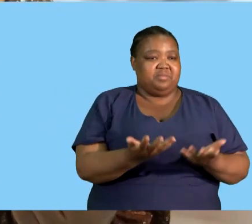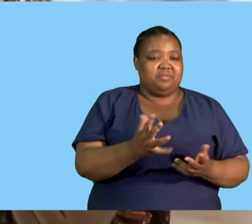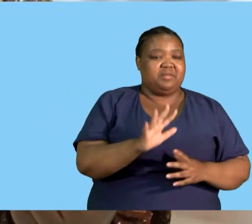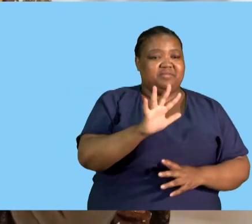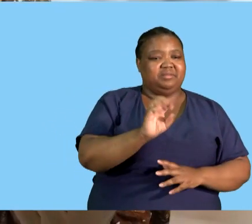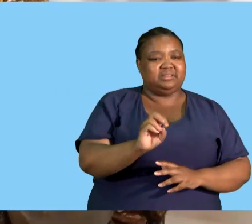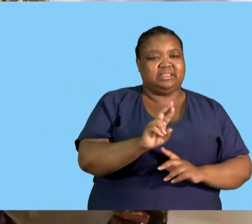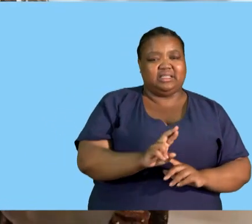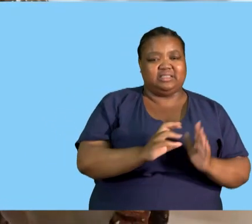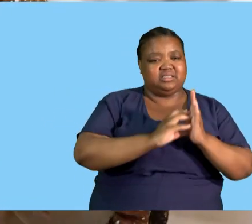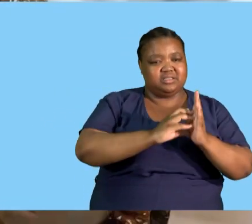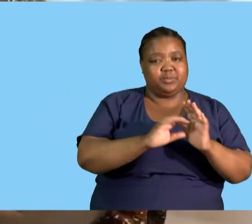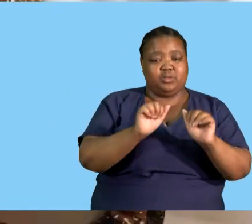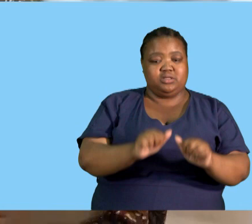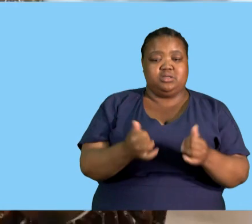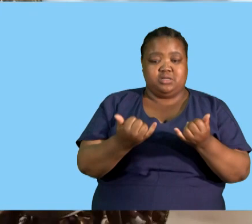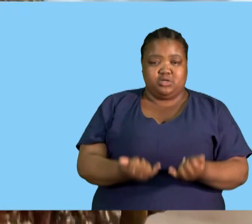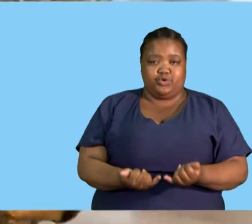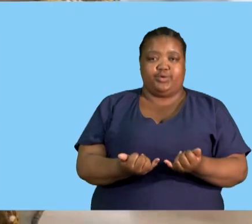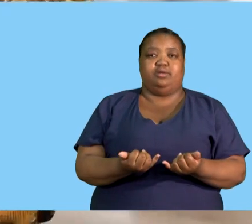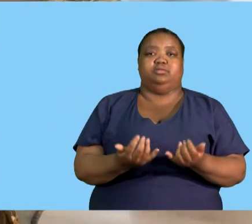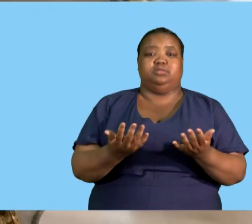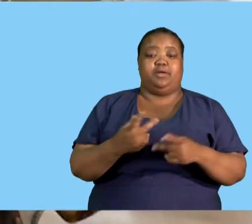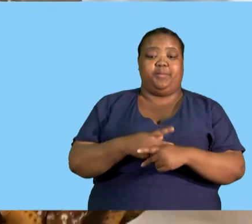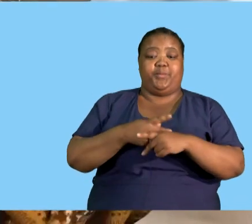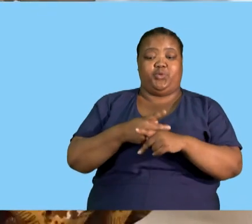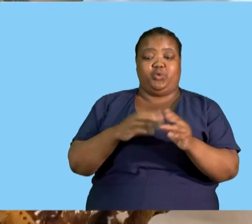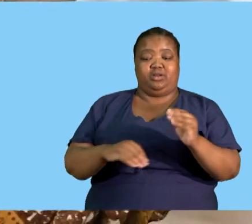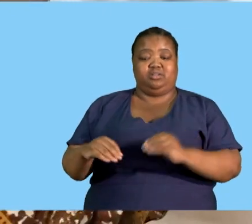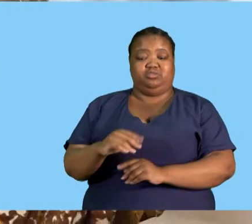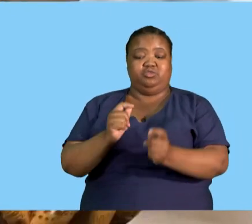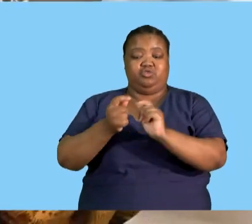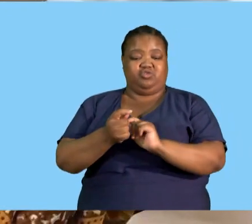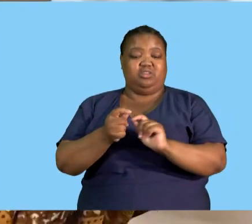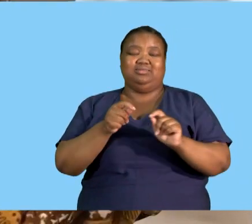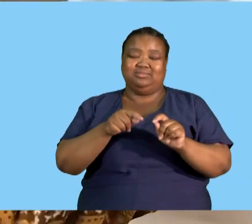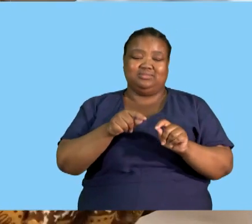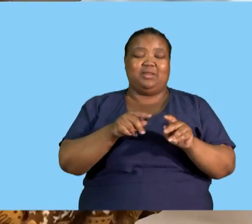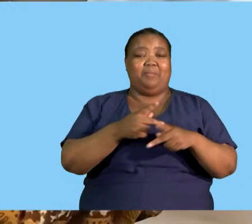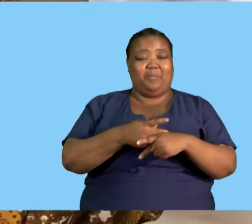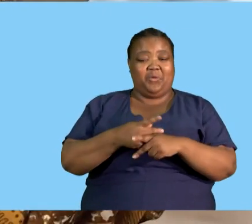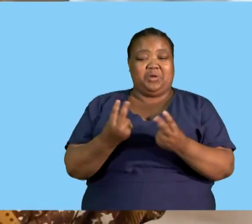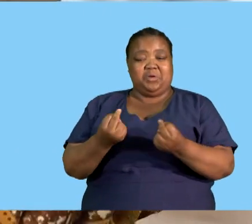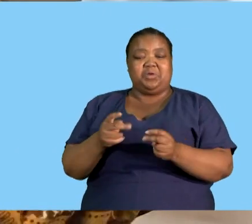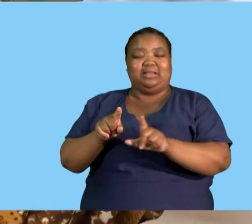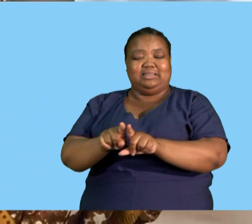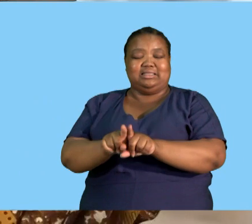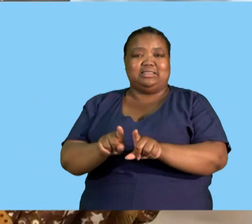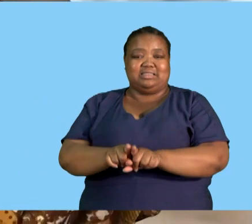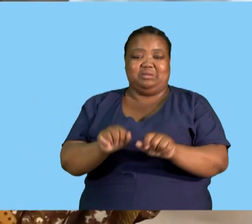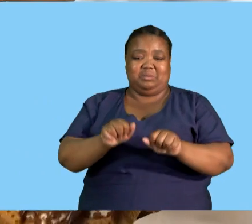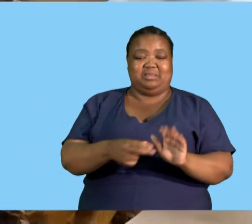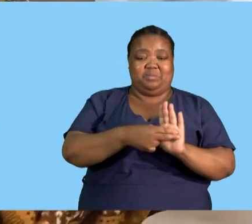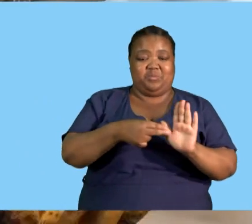was 50 rands or whatever, and then now we are going to product B. It's the same thing, but it's just a substitute. It's not the